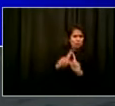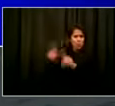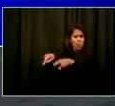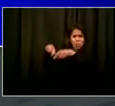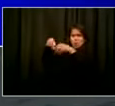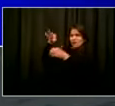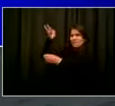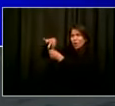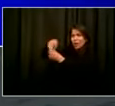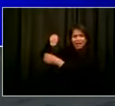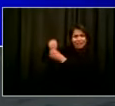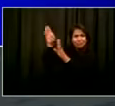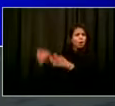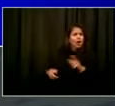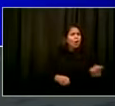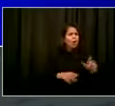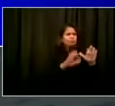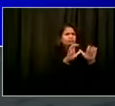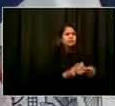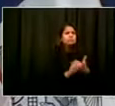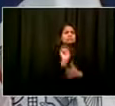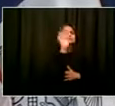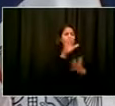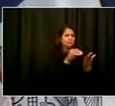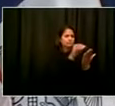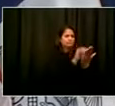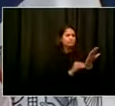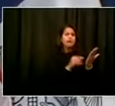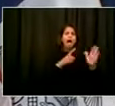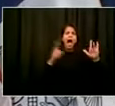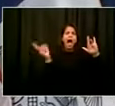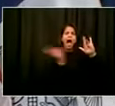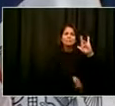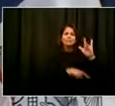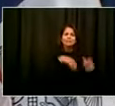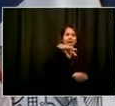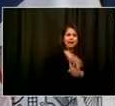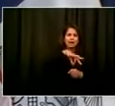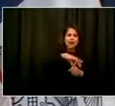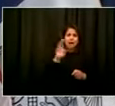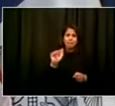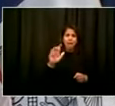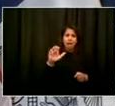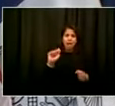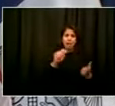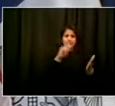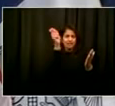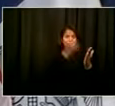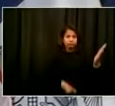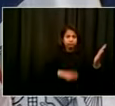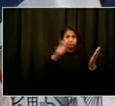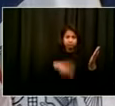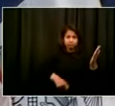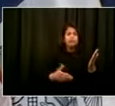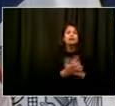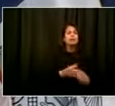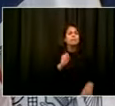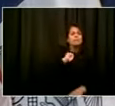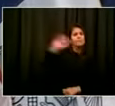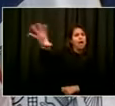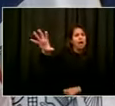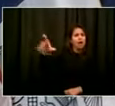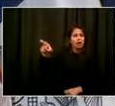own work here at City Hall to get the word out, to encourage people, to give people answers, to make sure folks know that voting